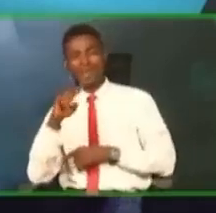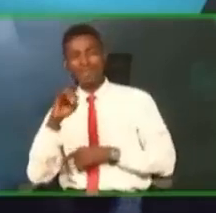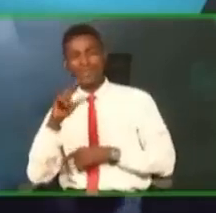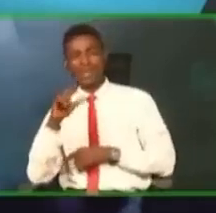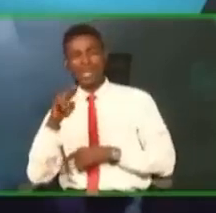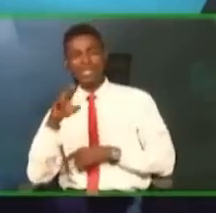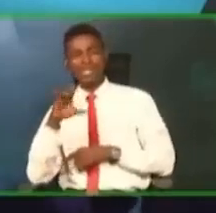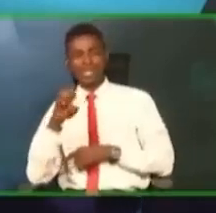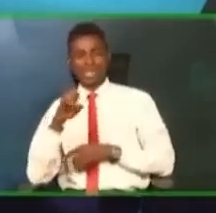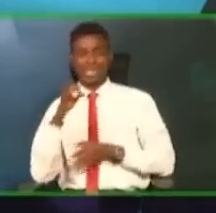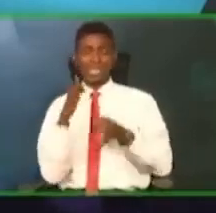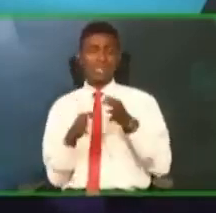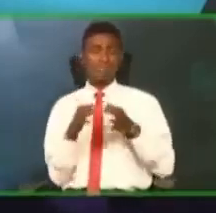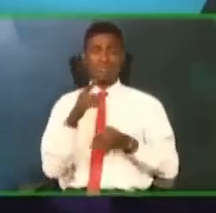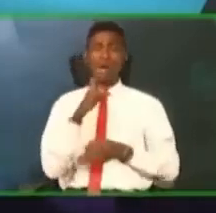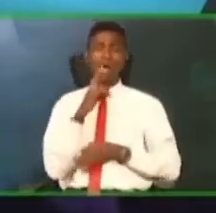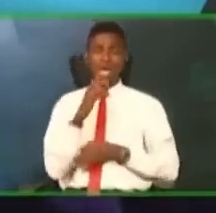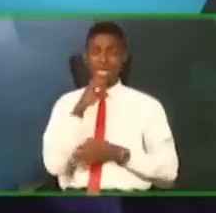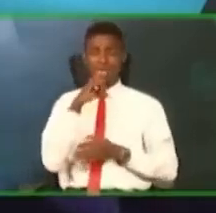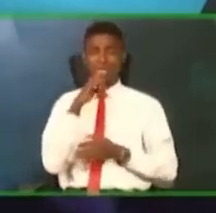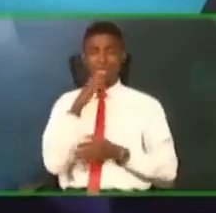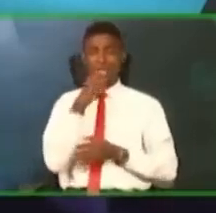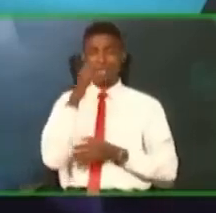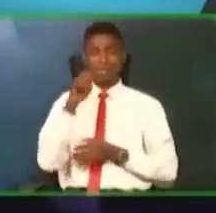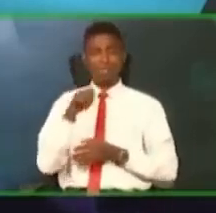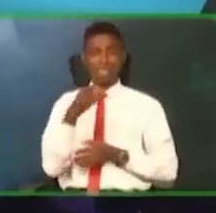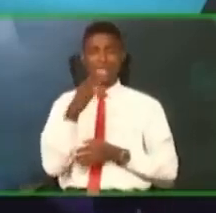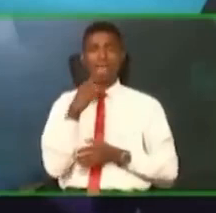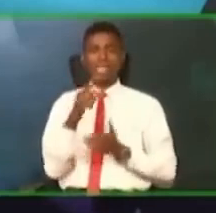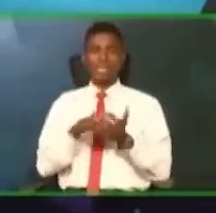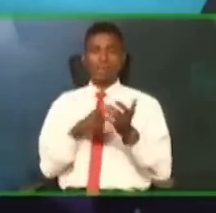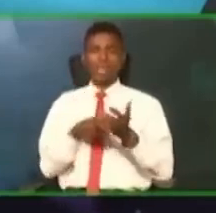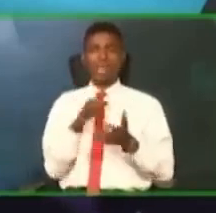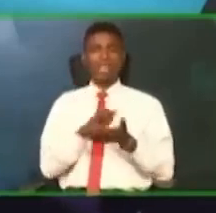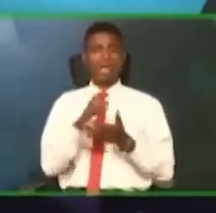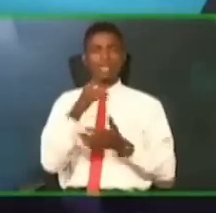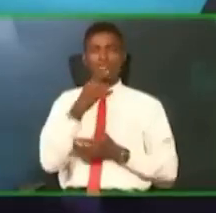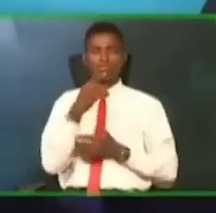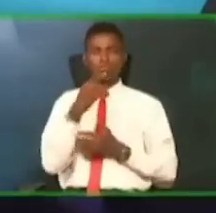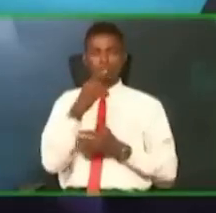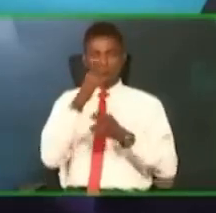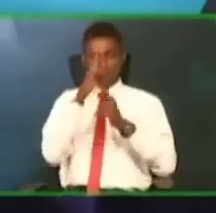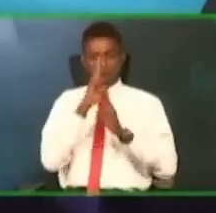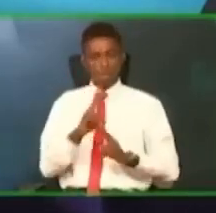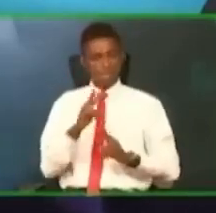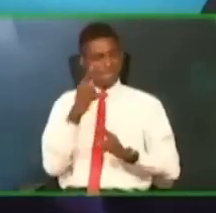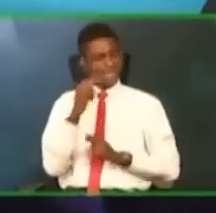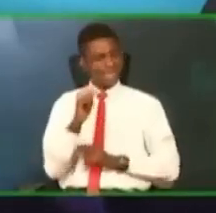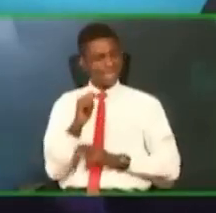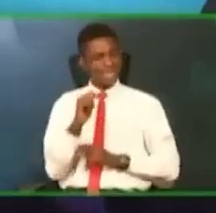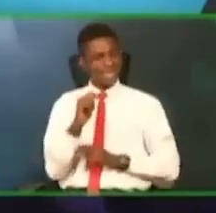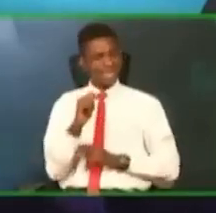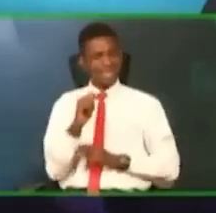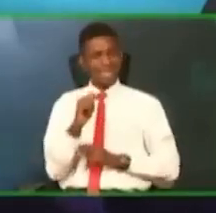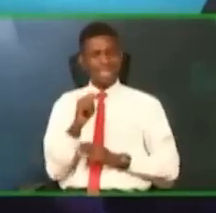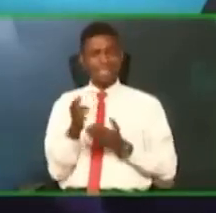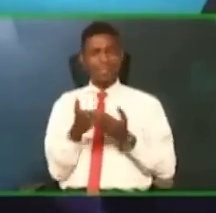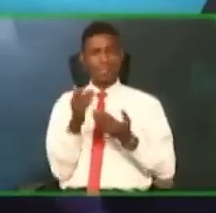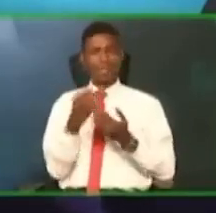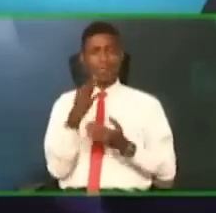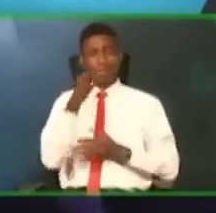evil know how to give, there are many times you will overlook and honor the simplicity of your faith, even if it is in